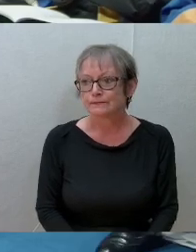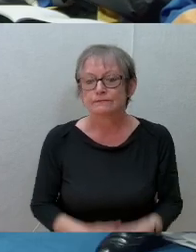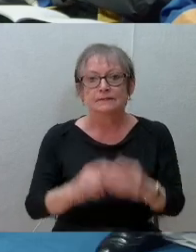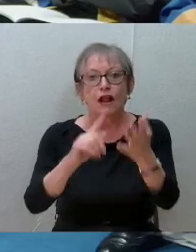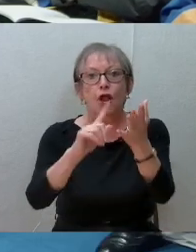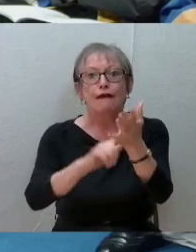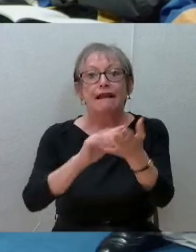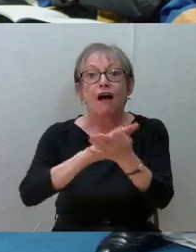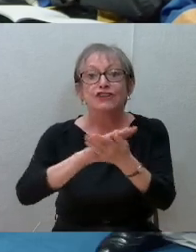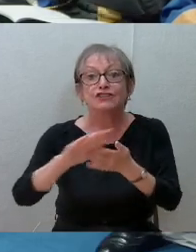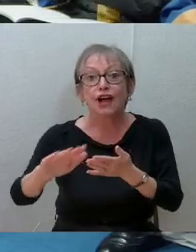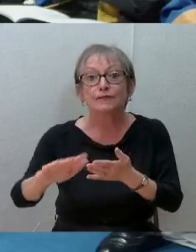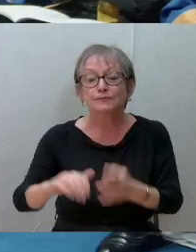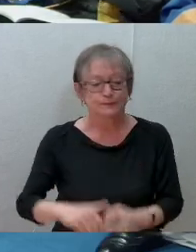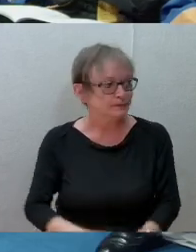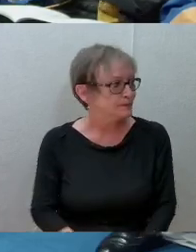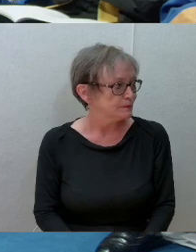Lorena Hunter.